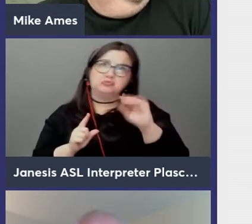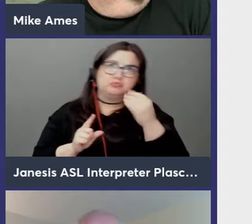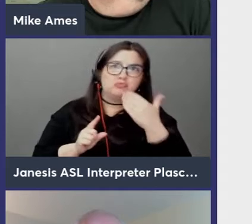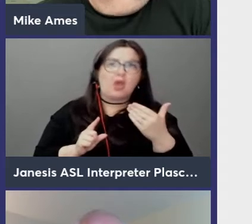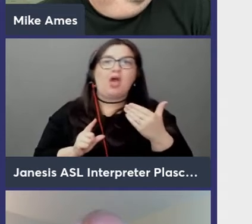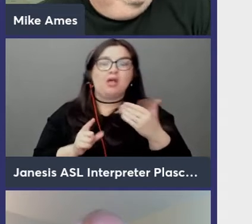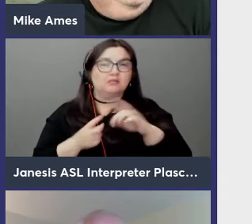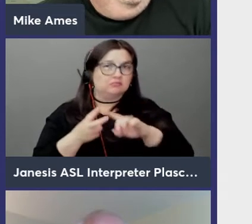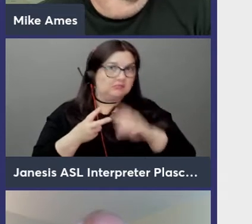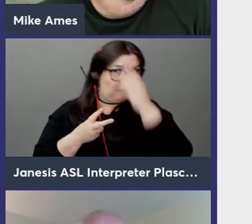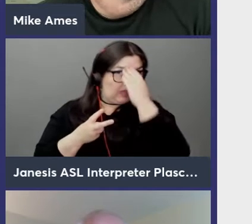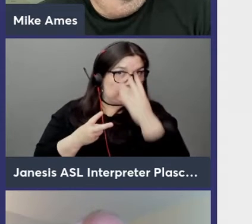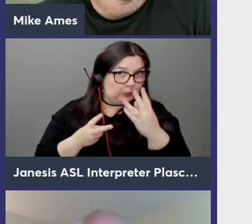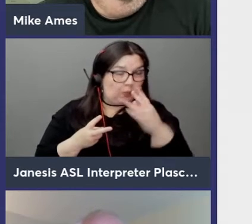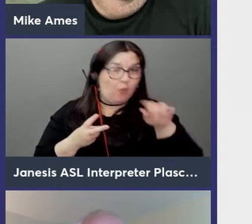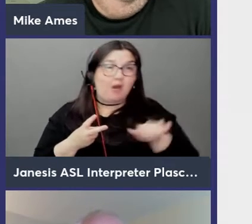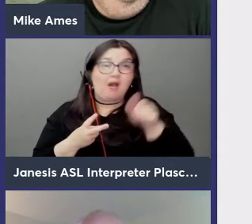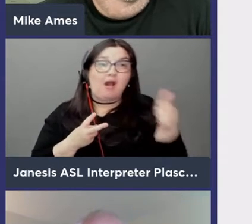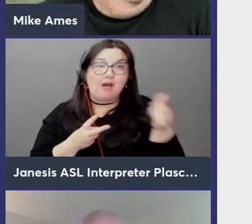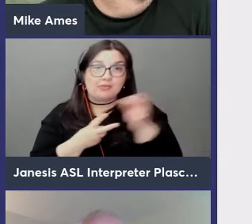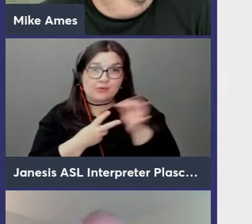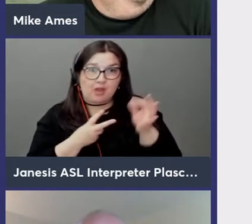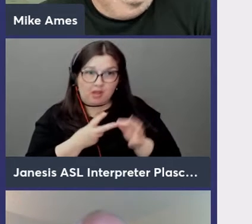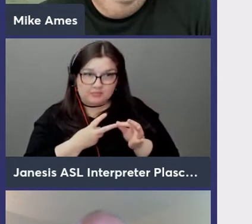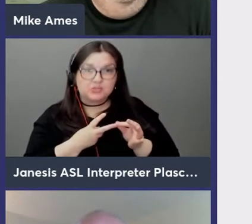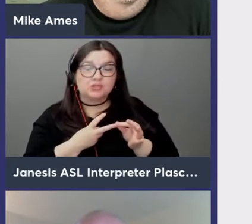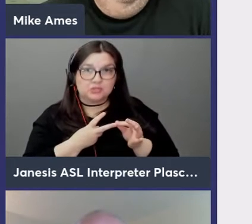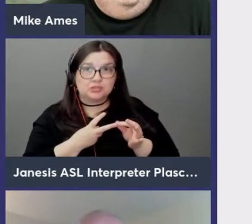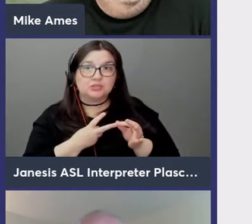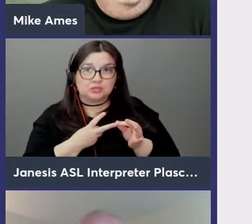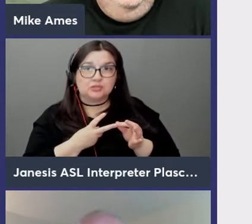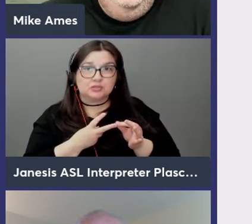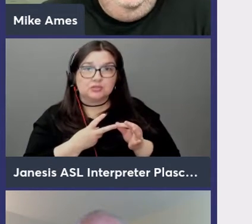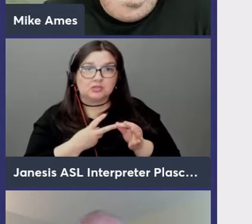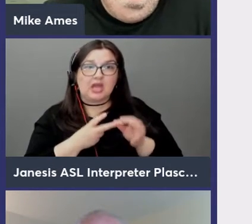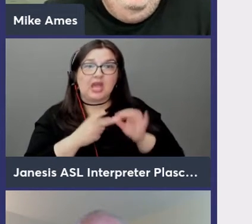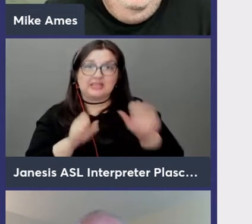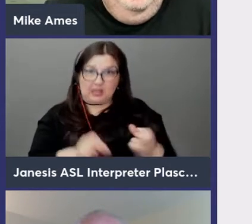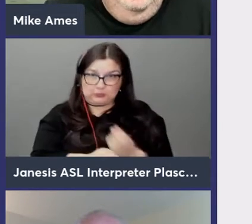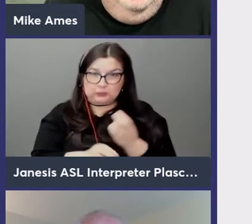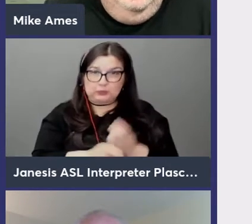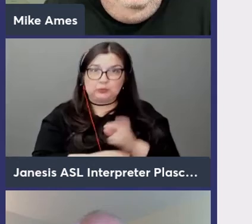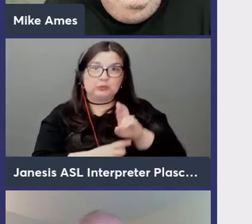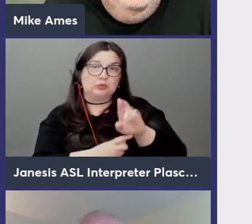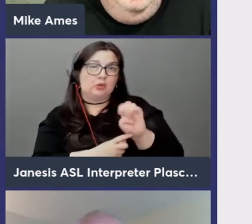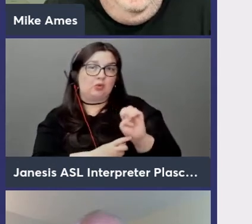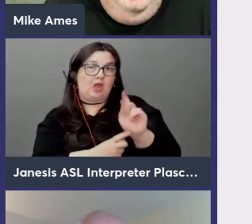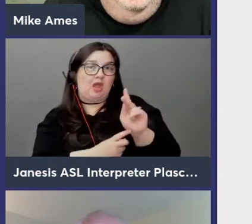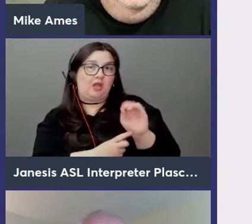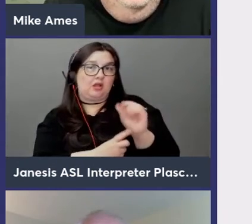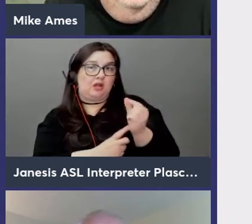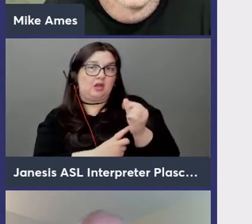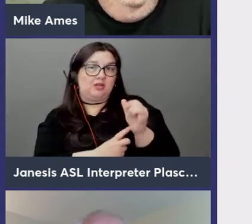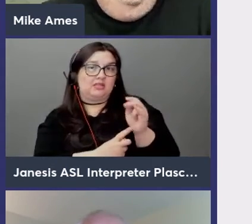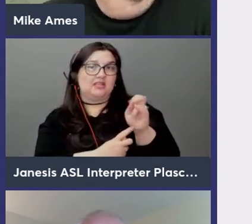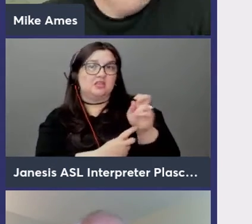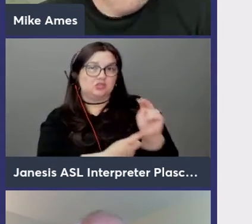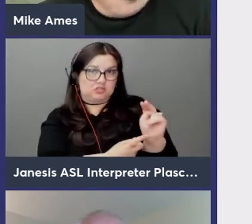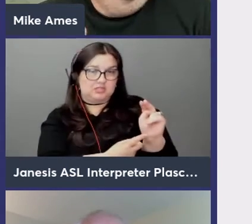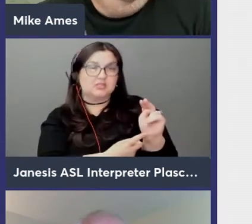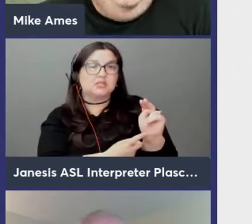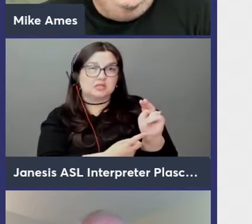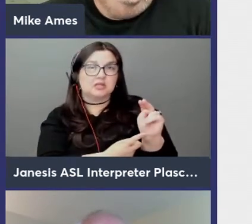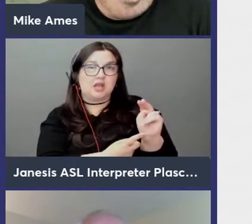options, however. In addition to that, we can actually use Rekognition and